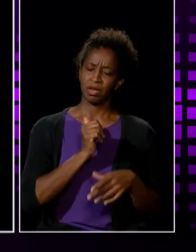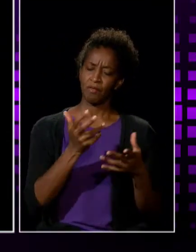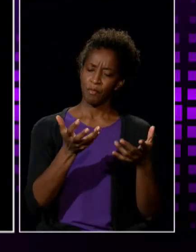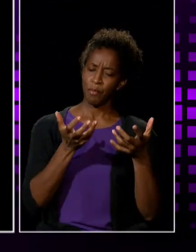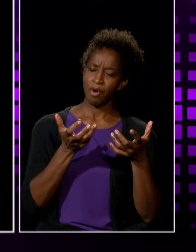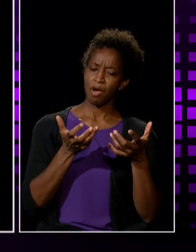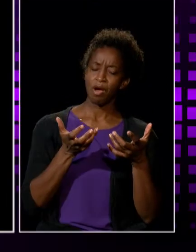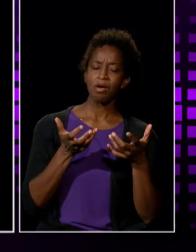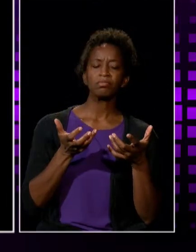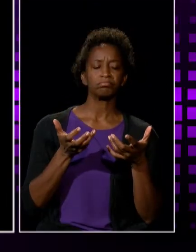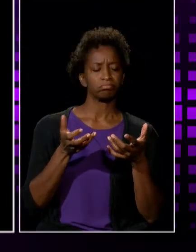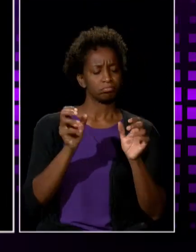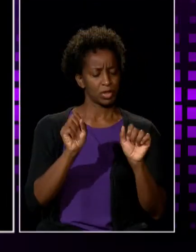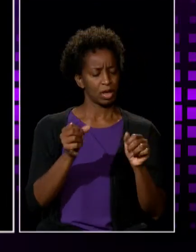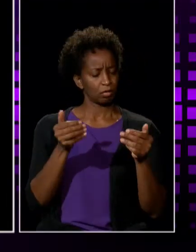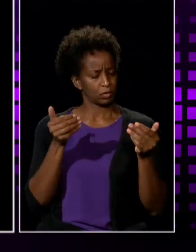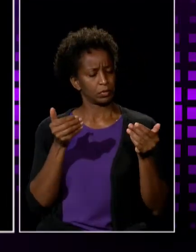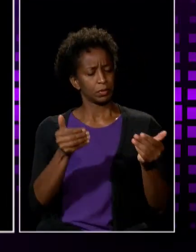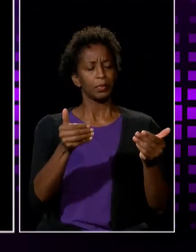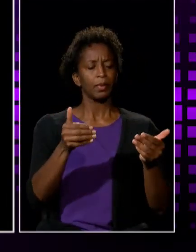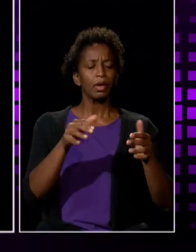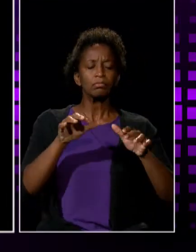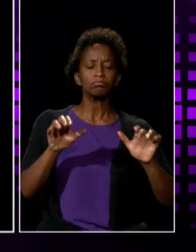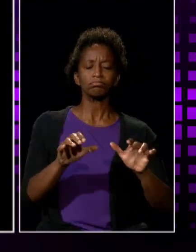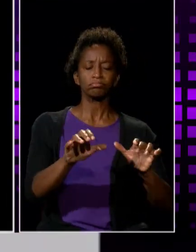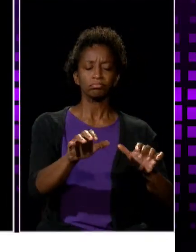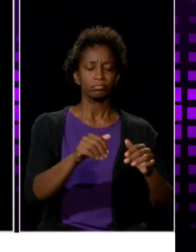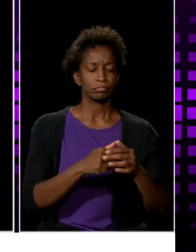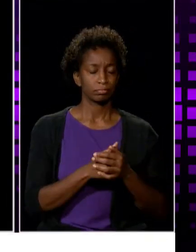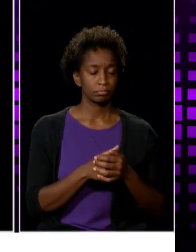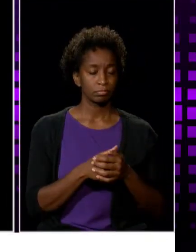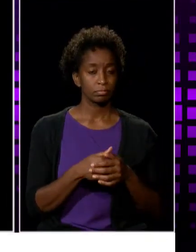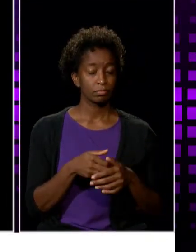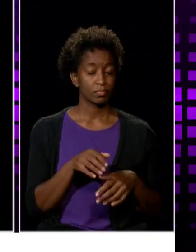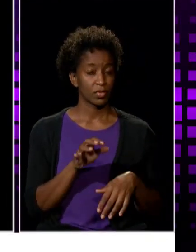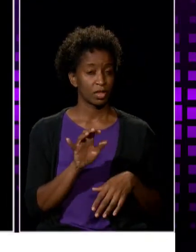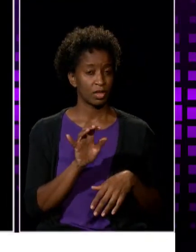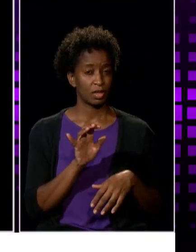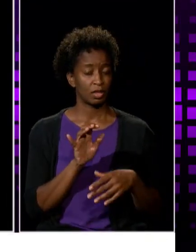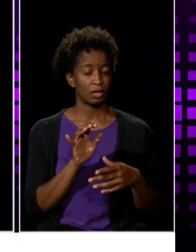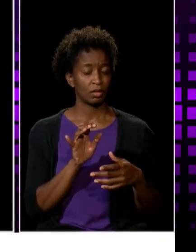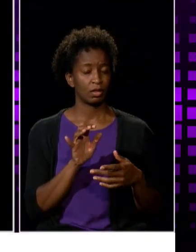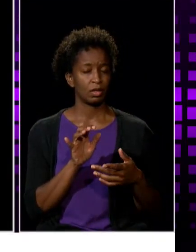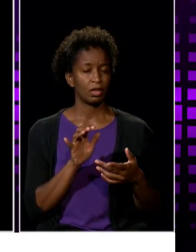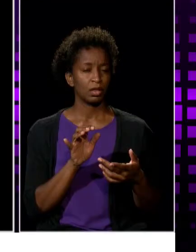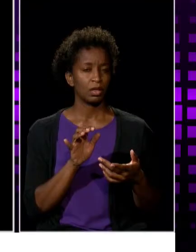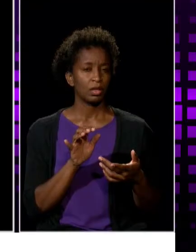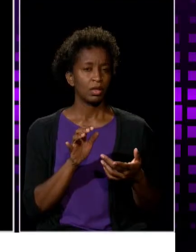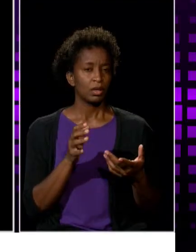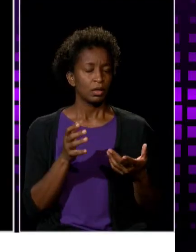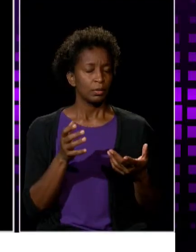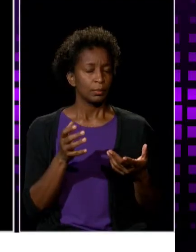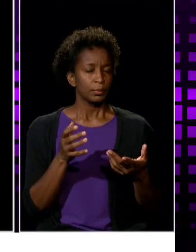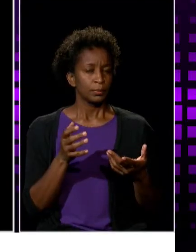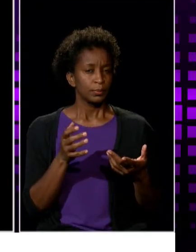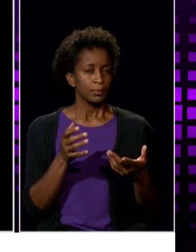sense. And the symbolism of saying, okay, we are no